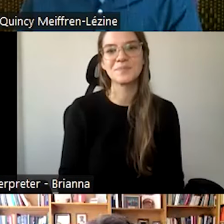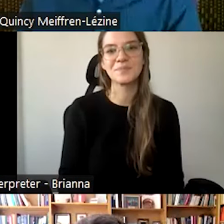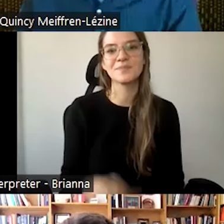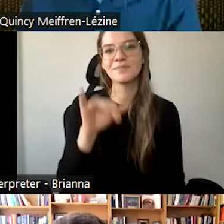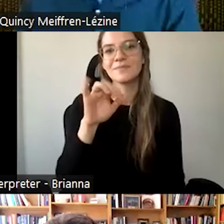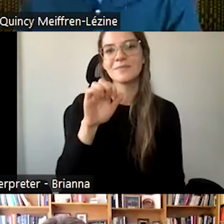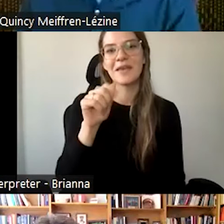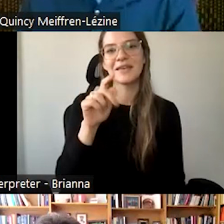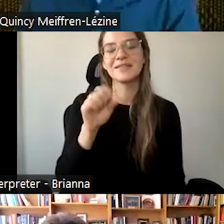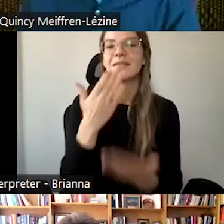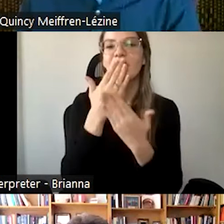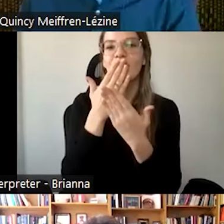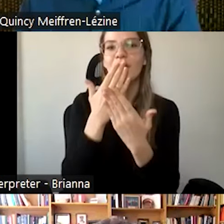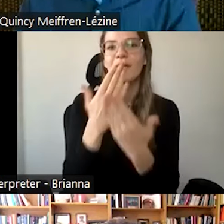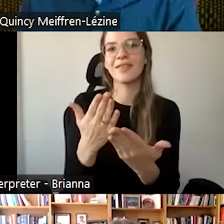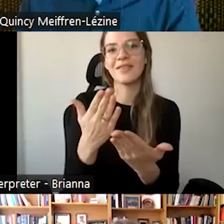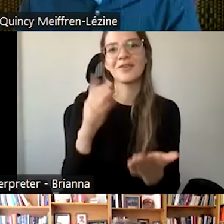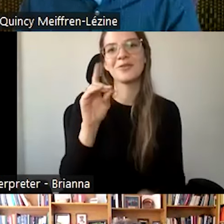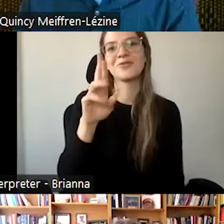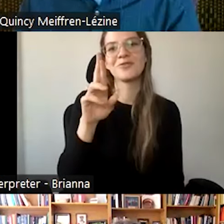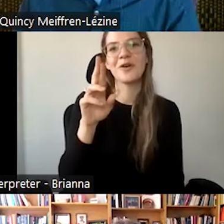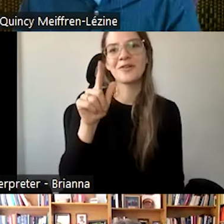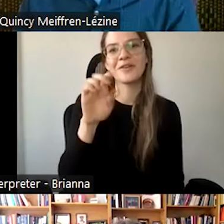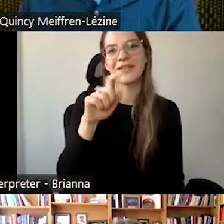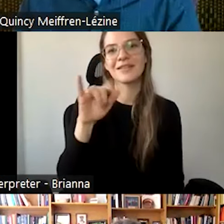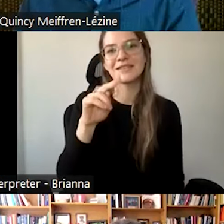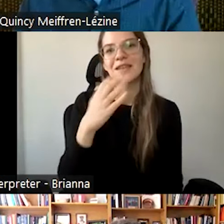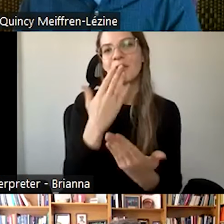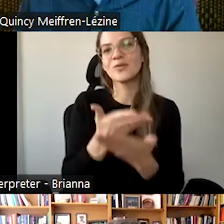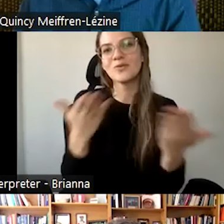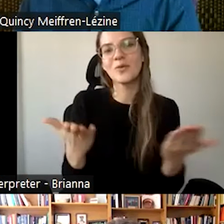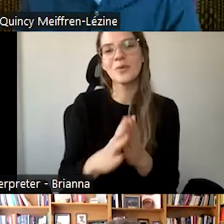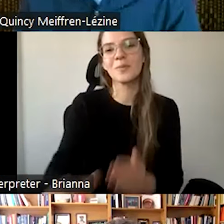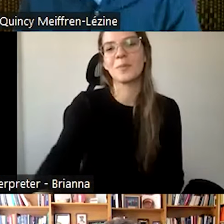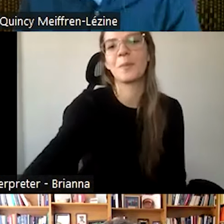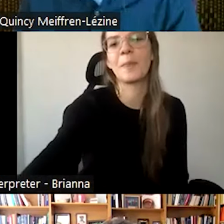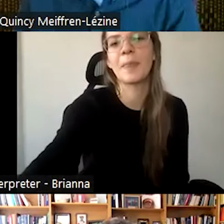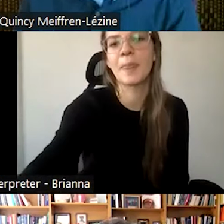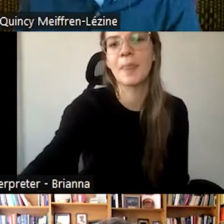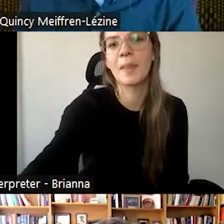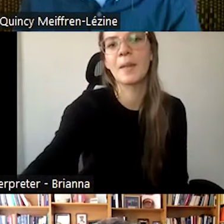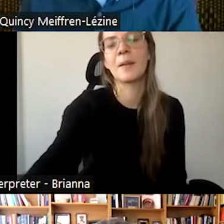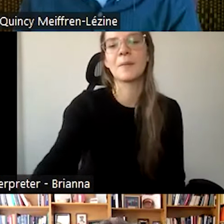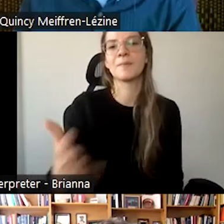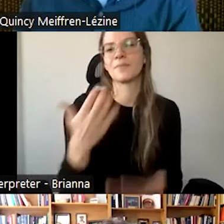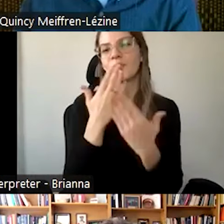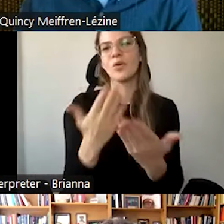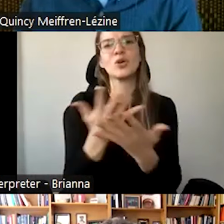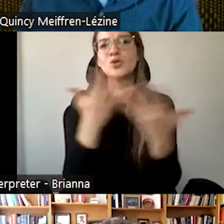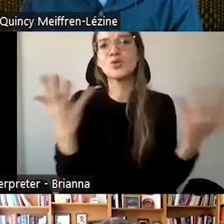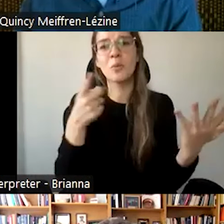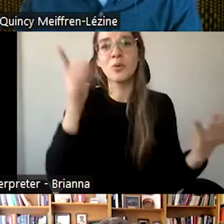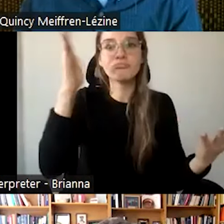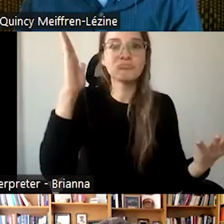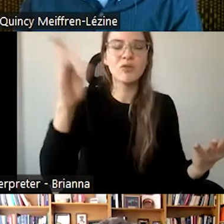Thanks, Dr. Lezine. Excellent. I really, there's so much here that is relevant